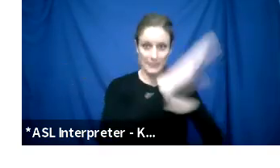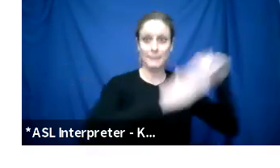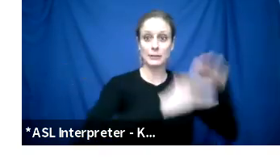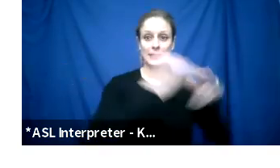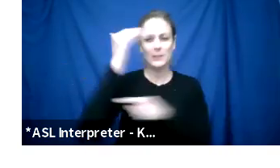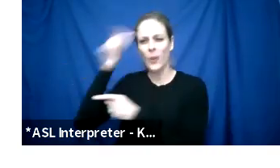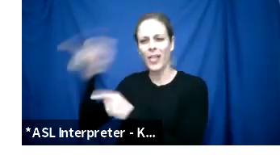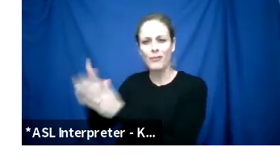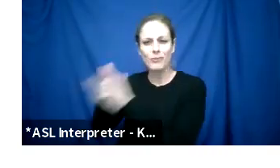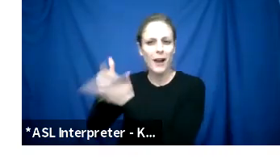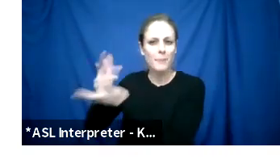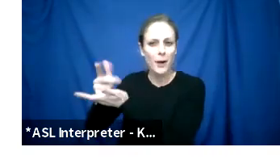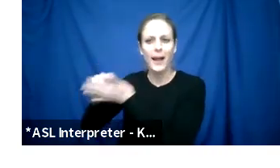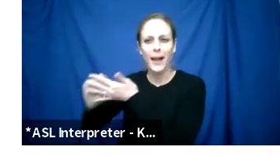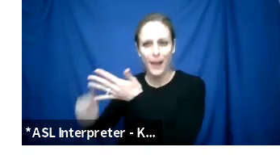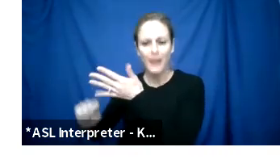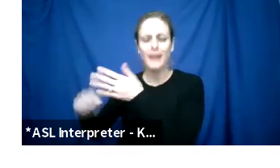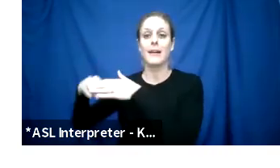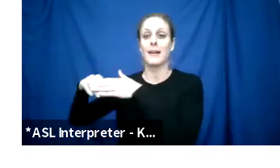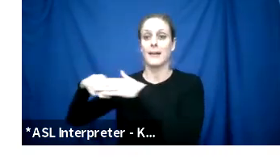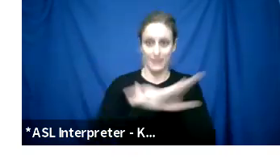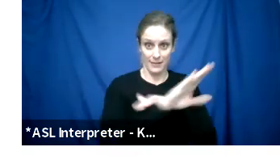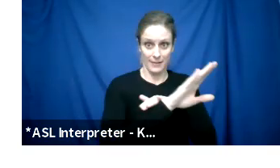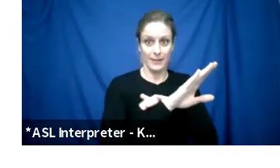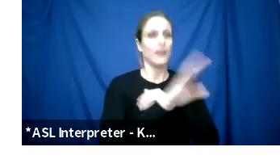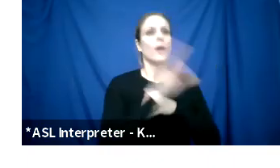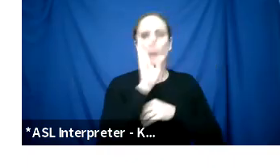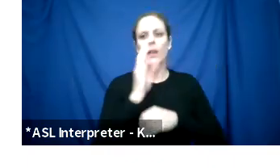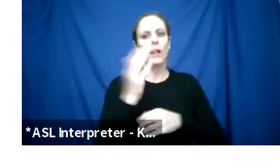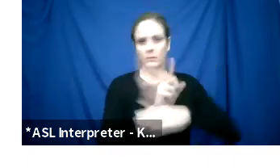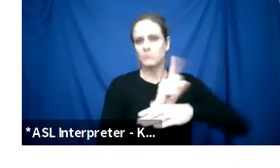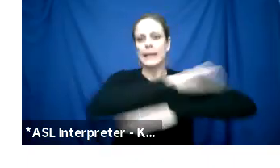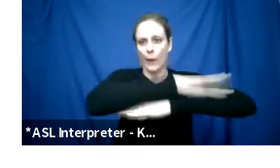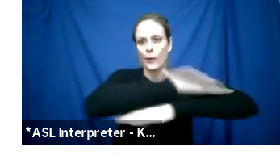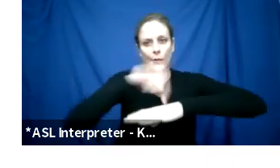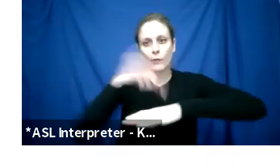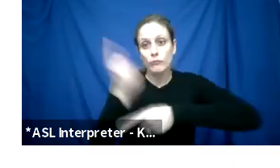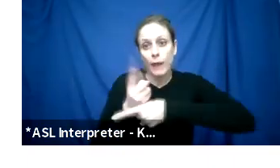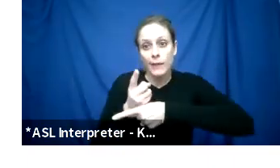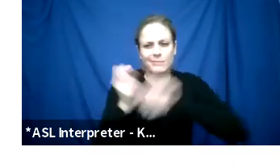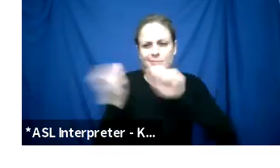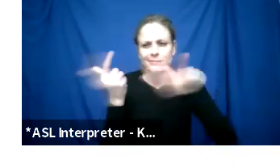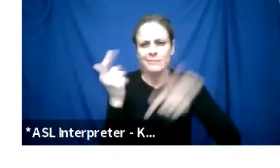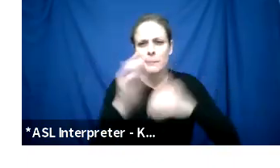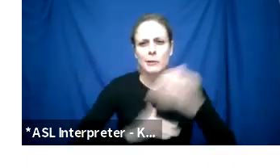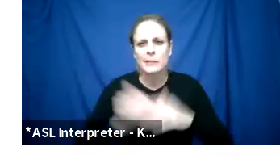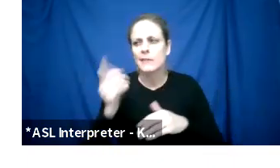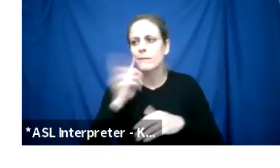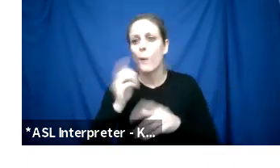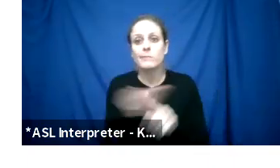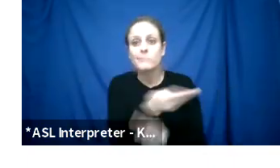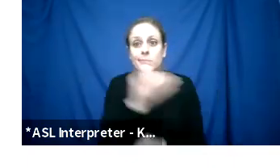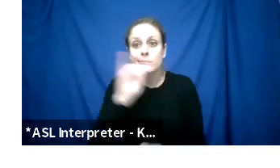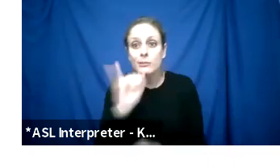next requirement you're going to hit? You're going to hit somebody at some type of a service counter, right? Whether that's going to be to take insurance information,